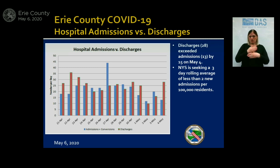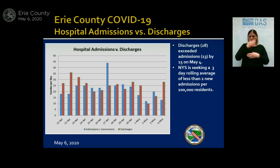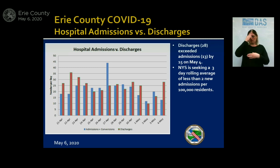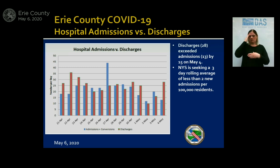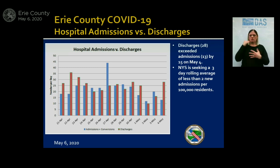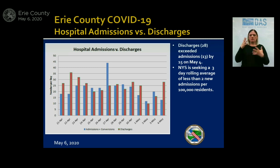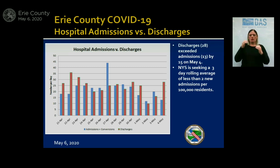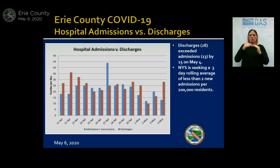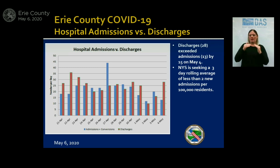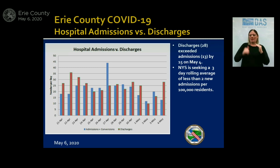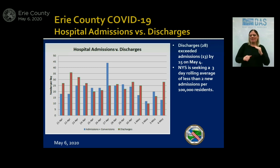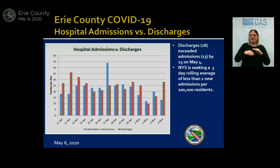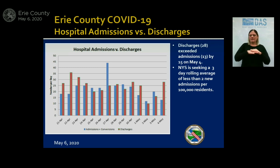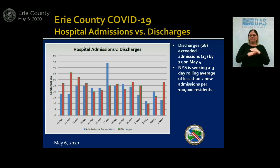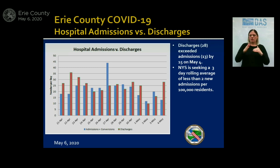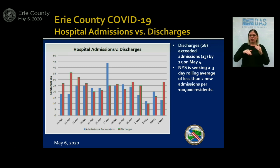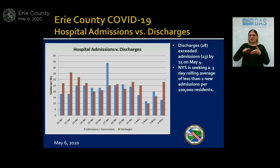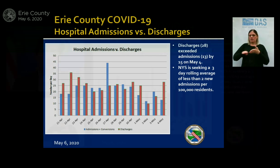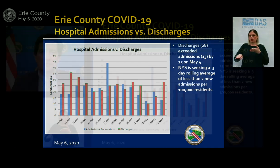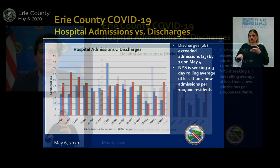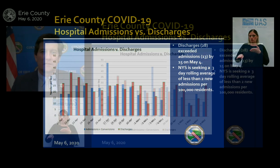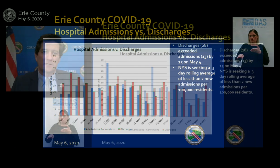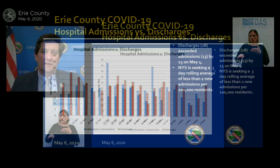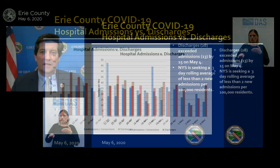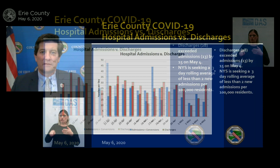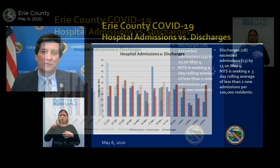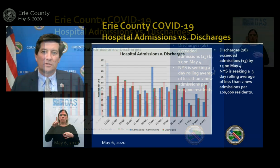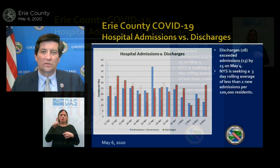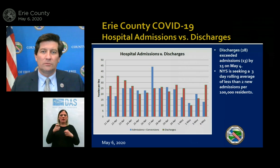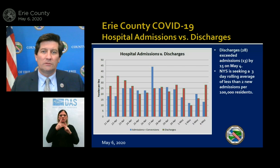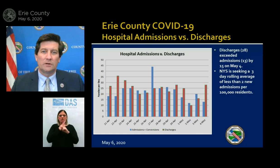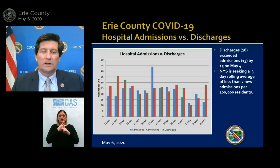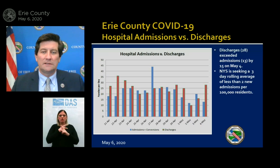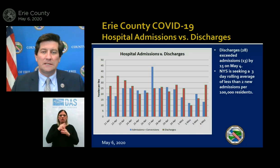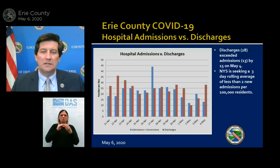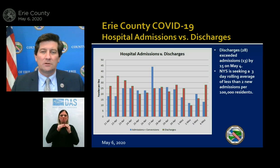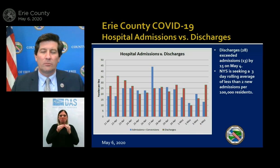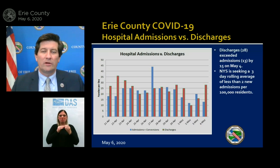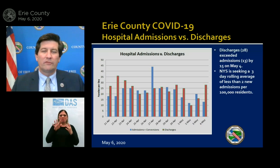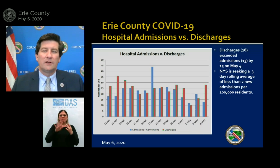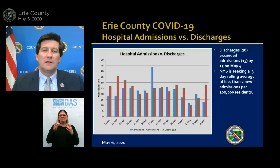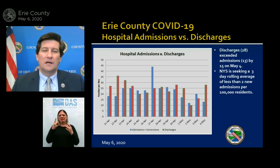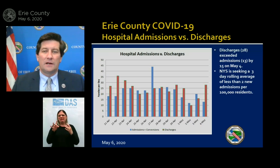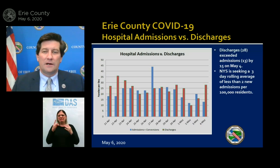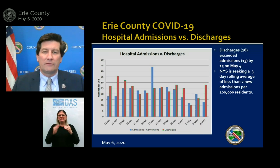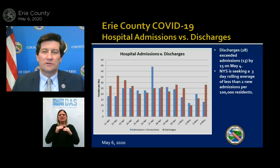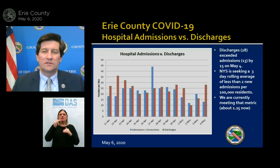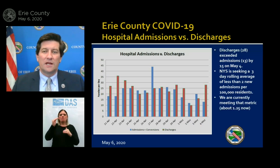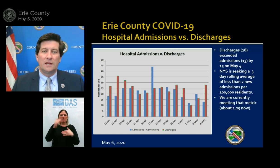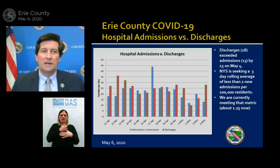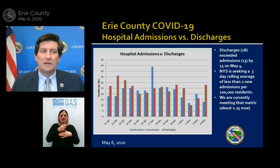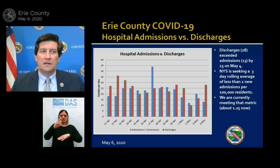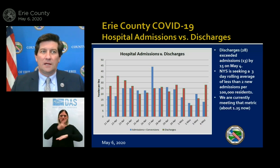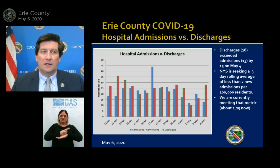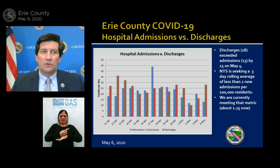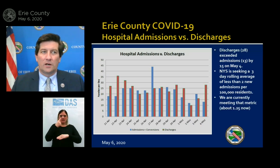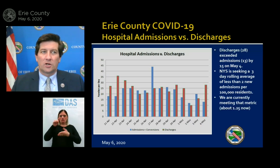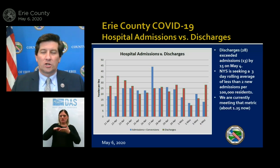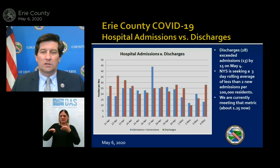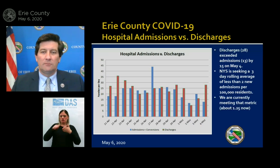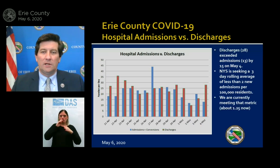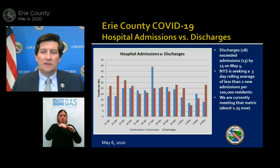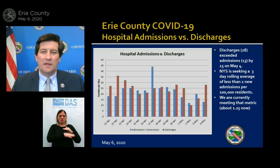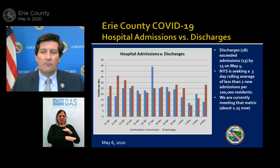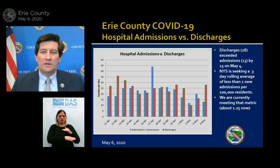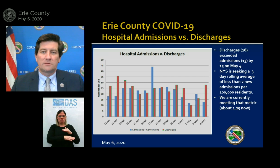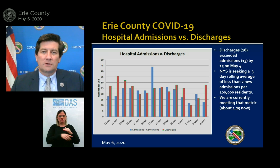100,000 residents. We have 920,000 residents, so you got to take that and look a little bit on 18 or above on an average day. And we are